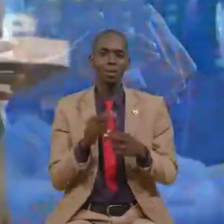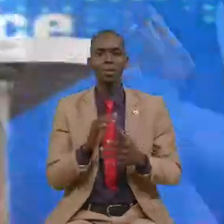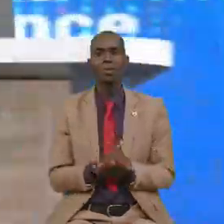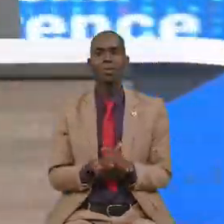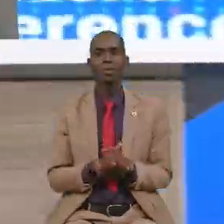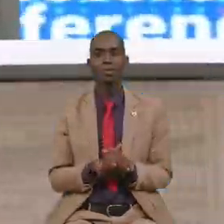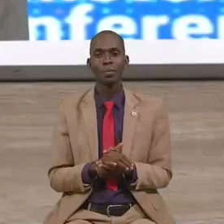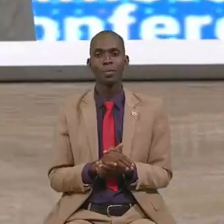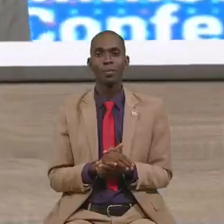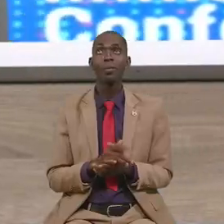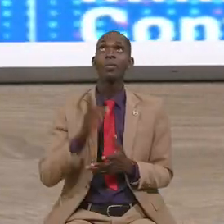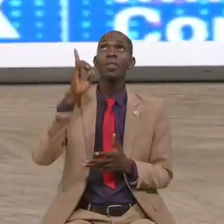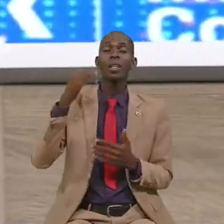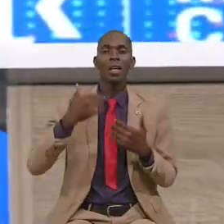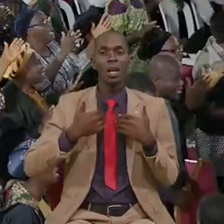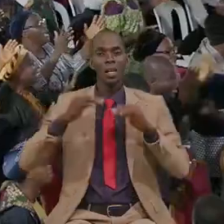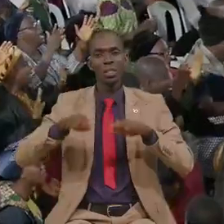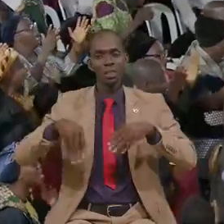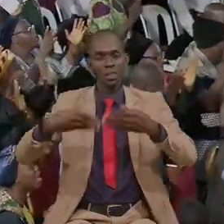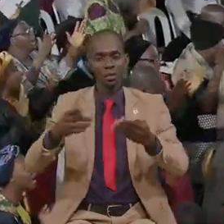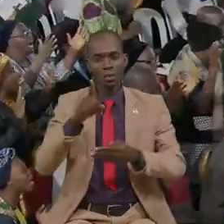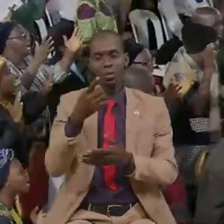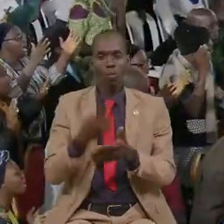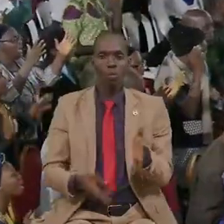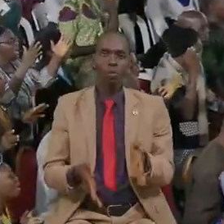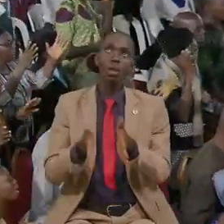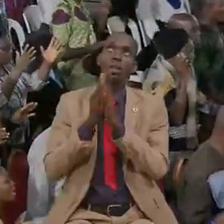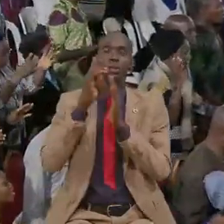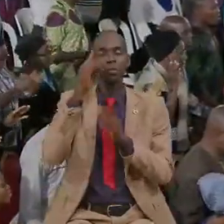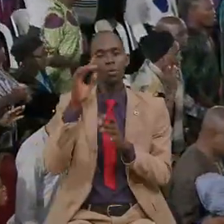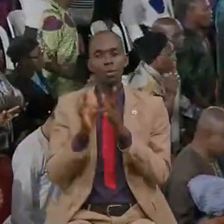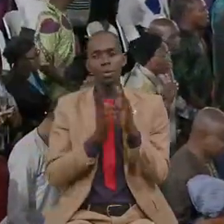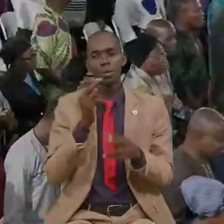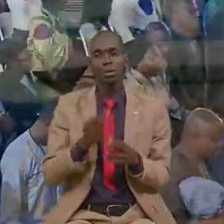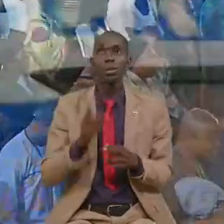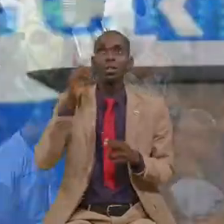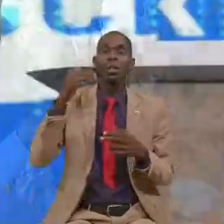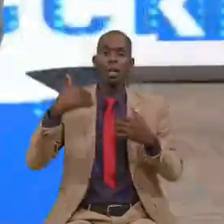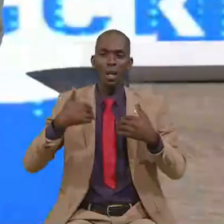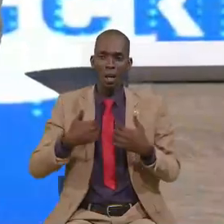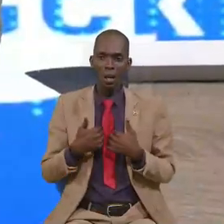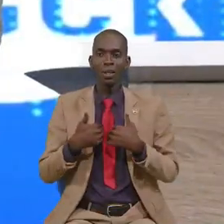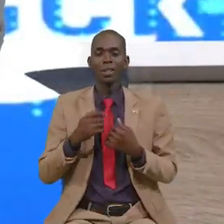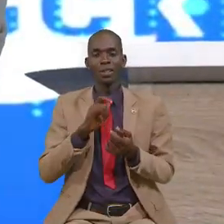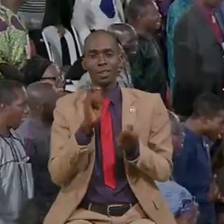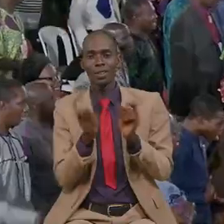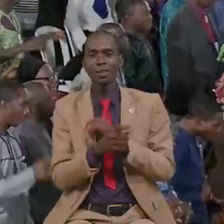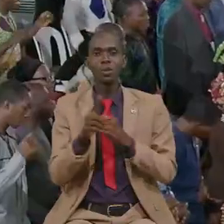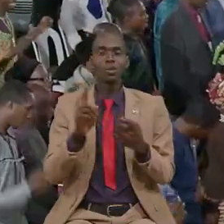He has granted your request. He has turned you to another